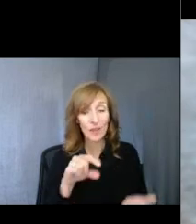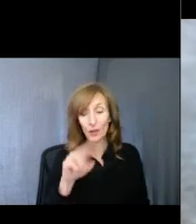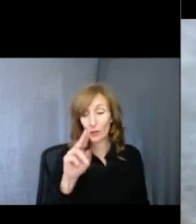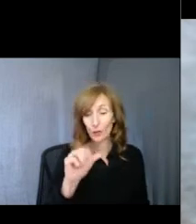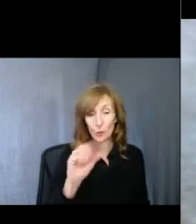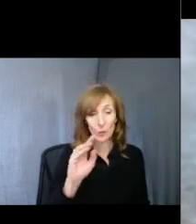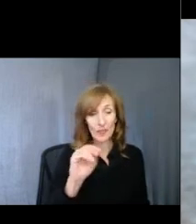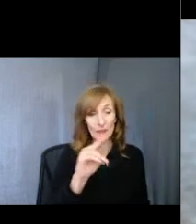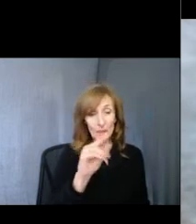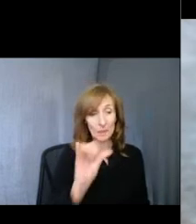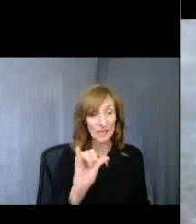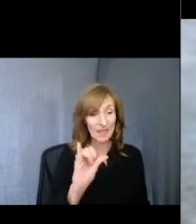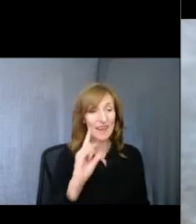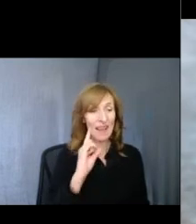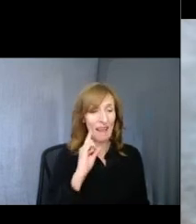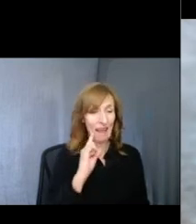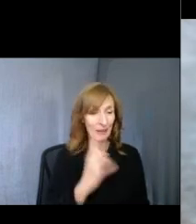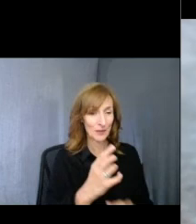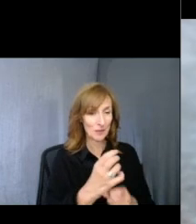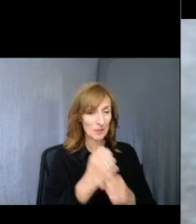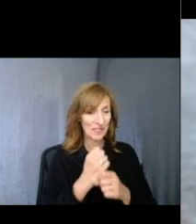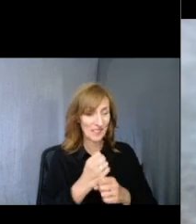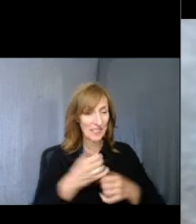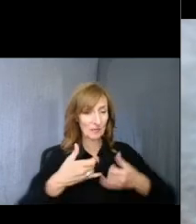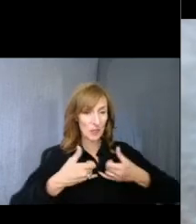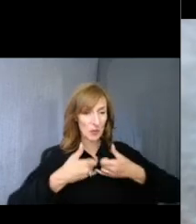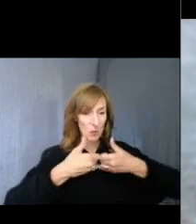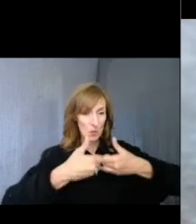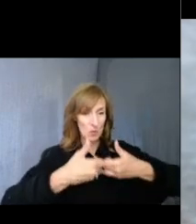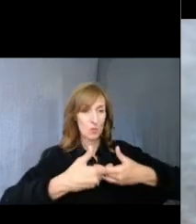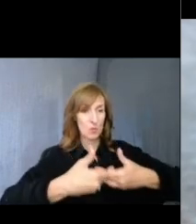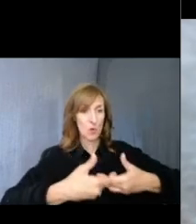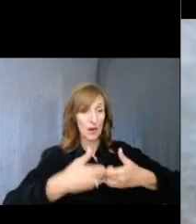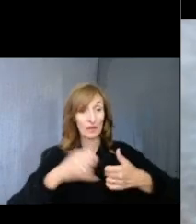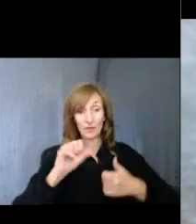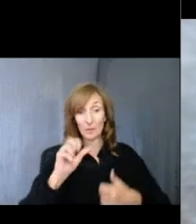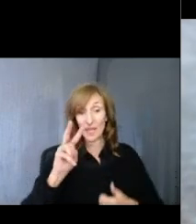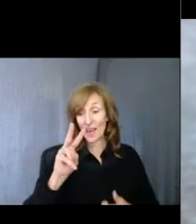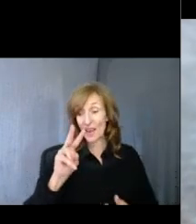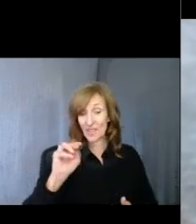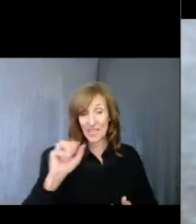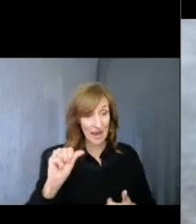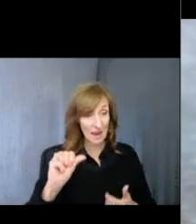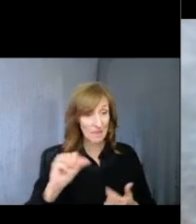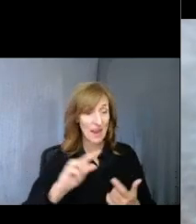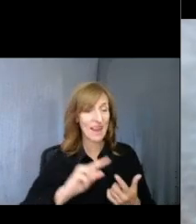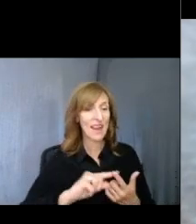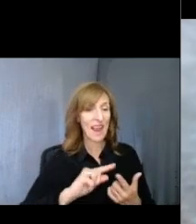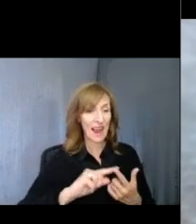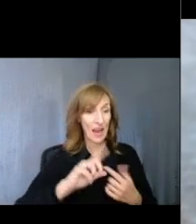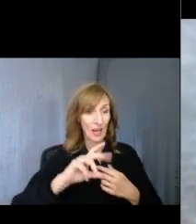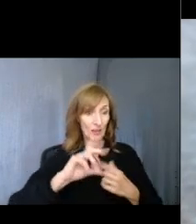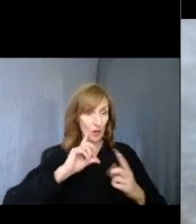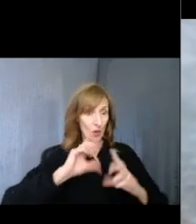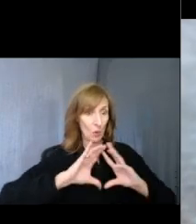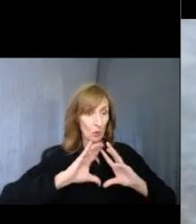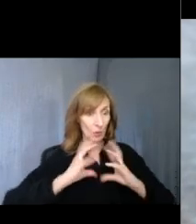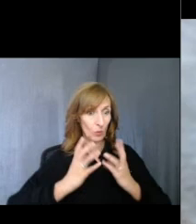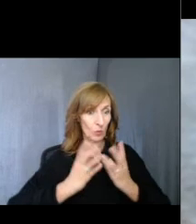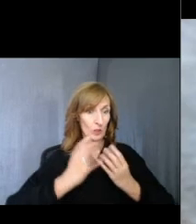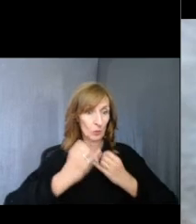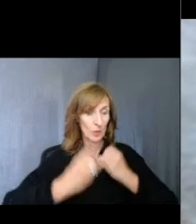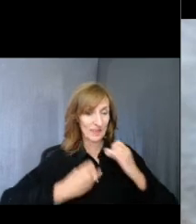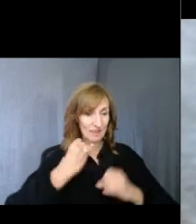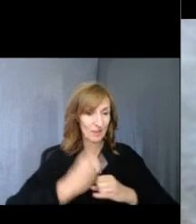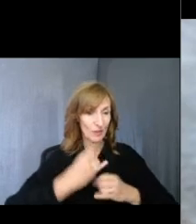Interest Society Award and the AVM Win Feline Foundation Research Award for her